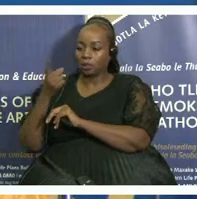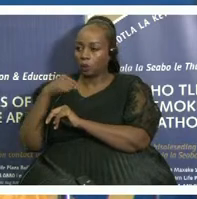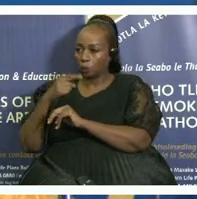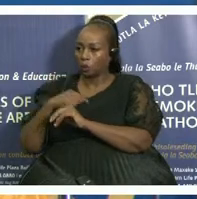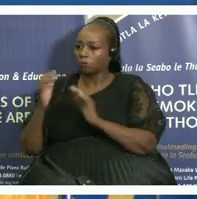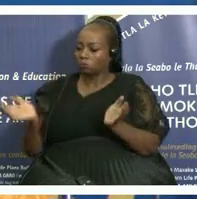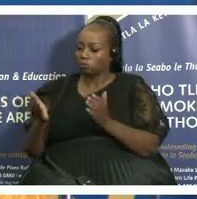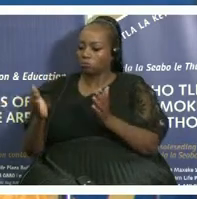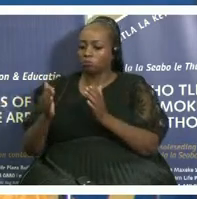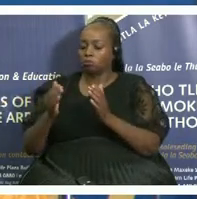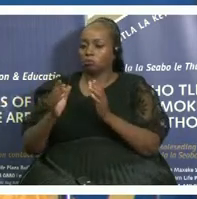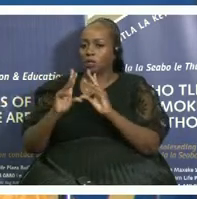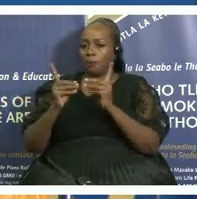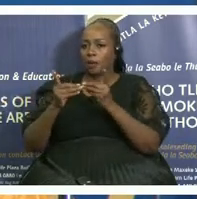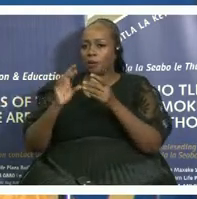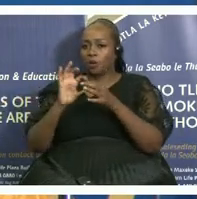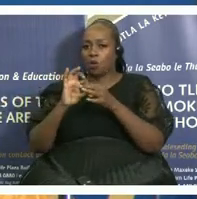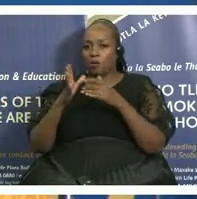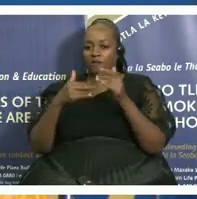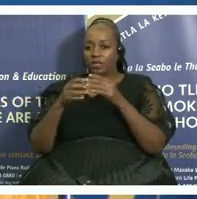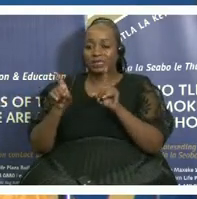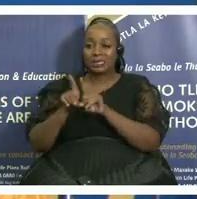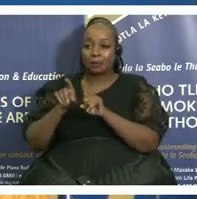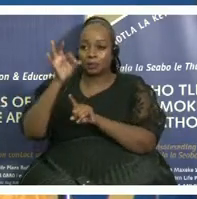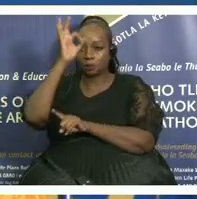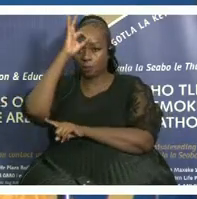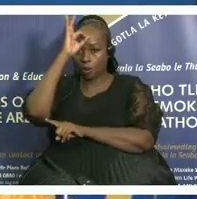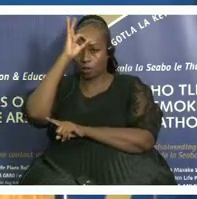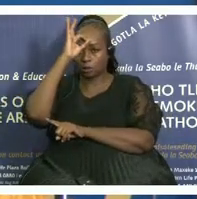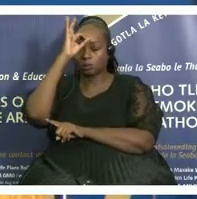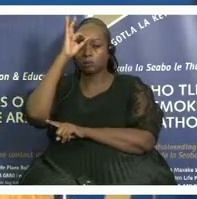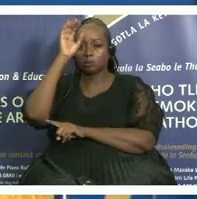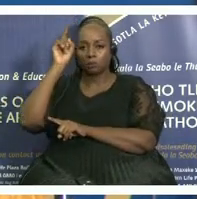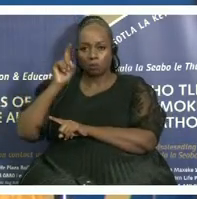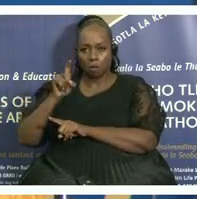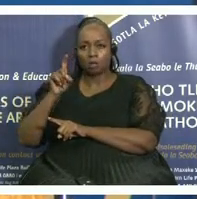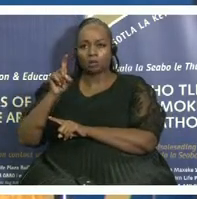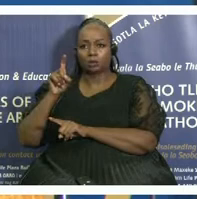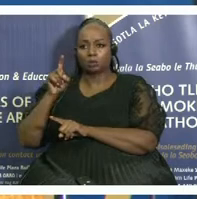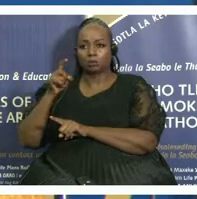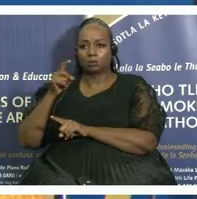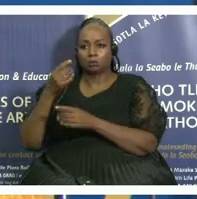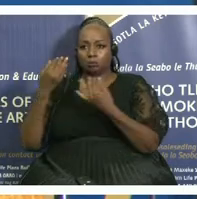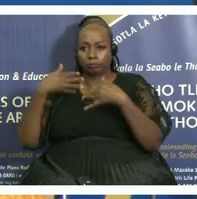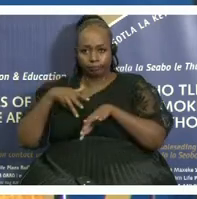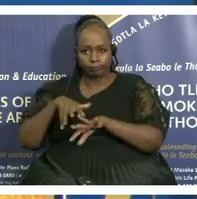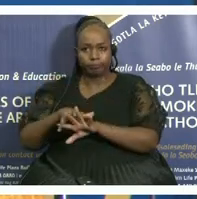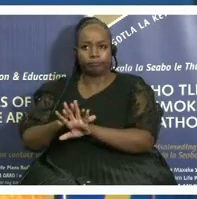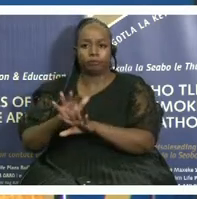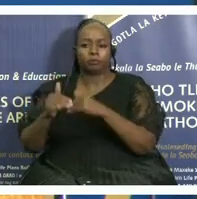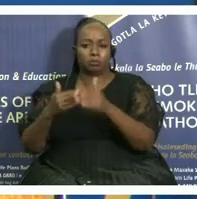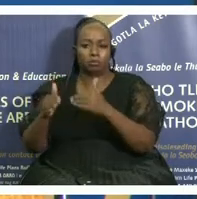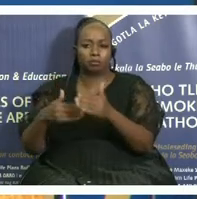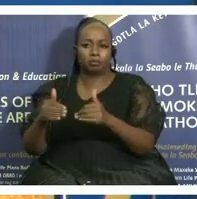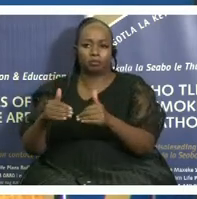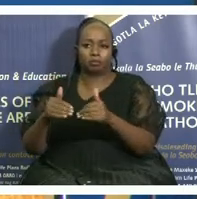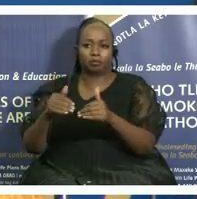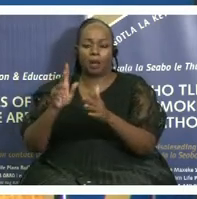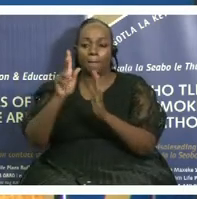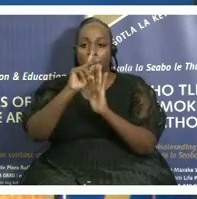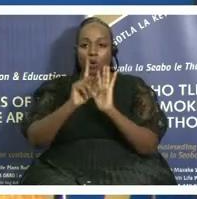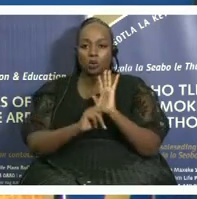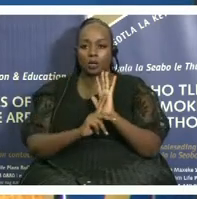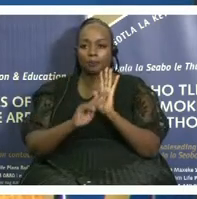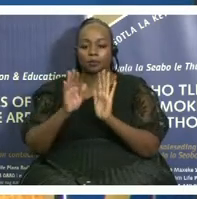stakeholders to escalate the implementation of a program focusing on undocumented foreign nationals.